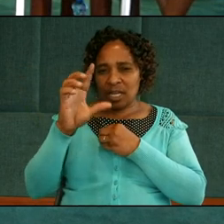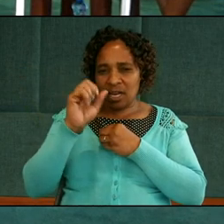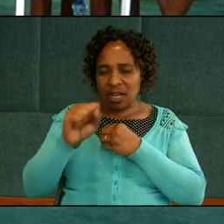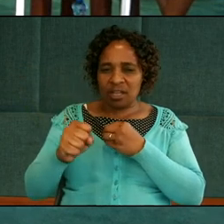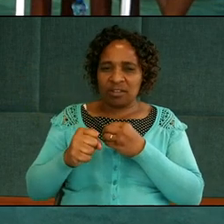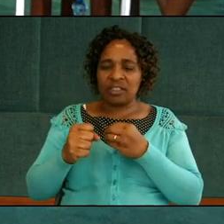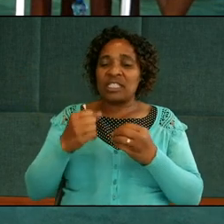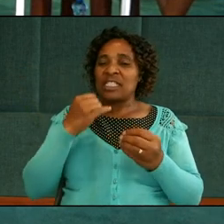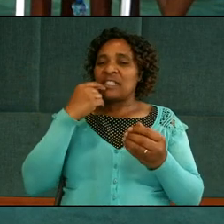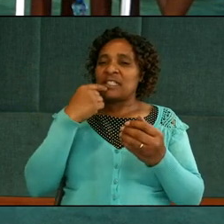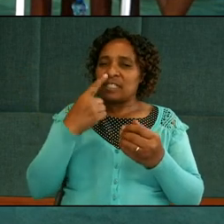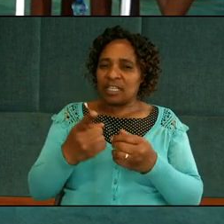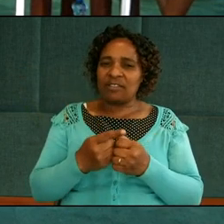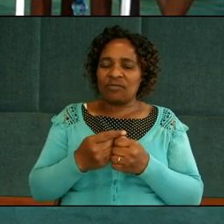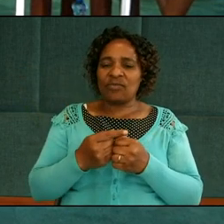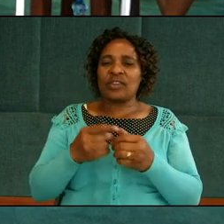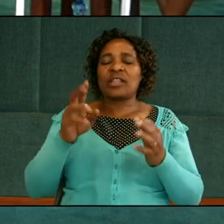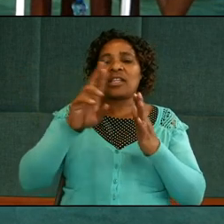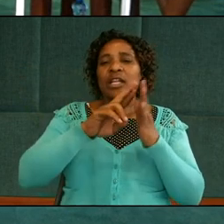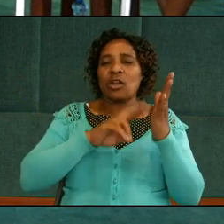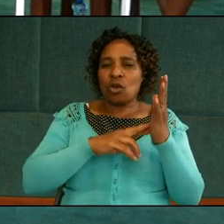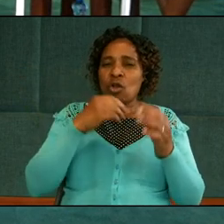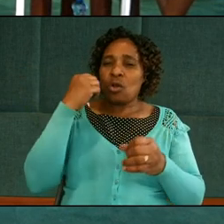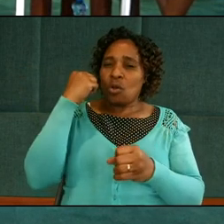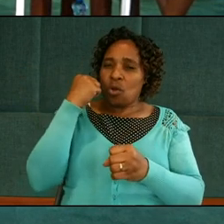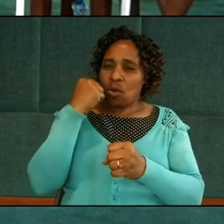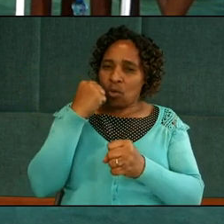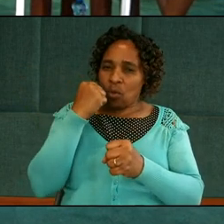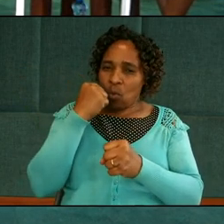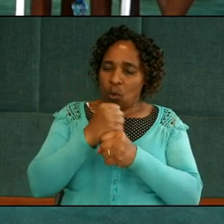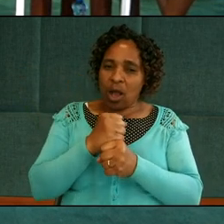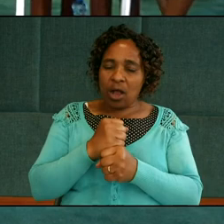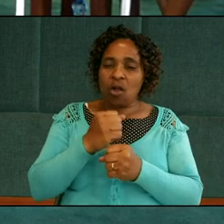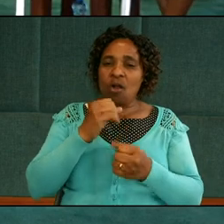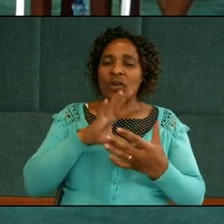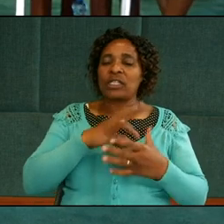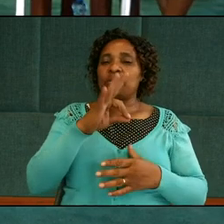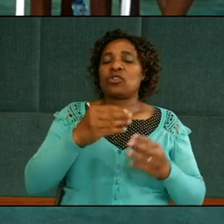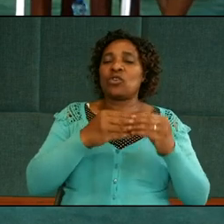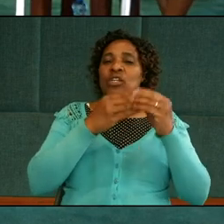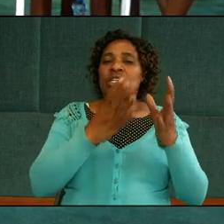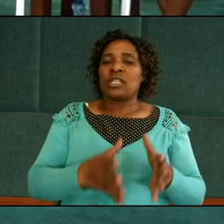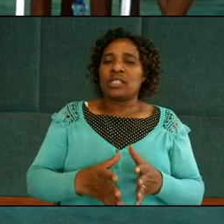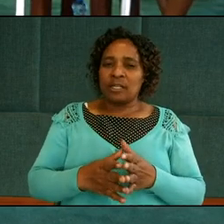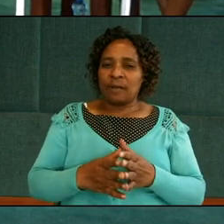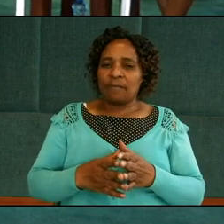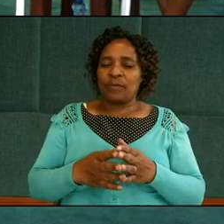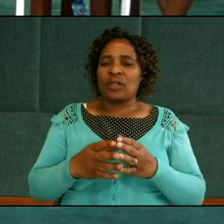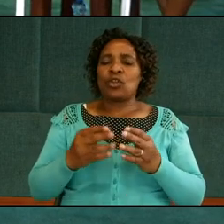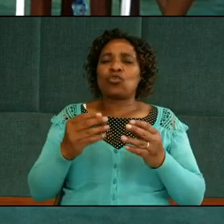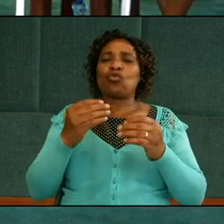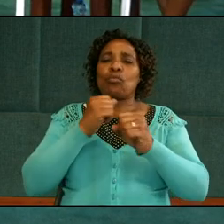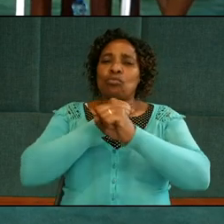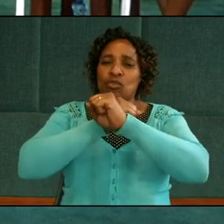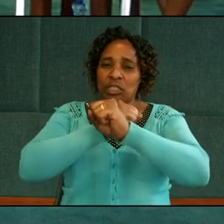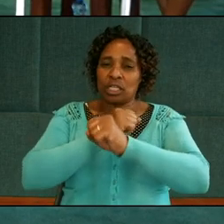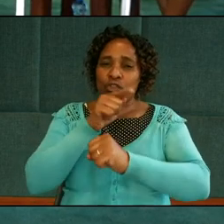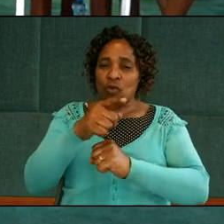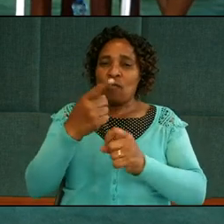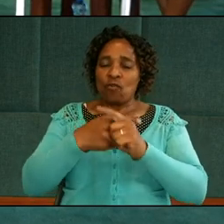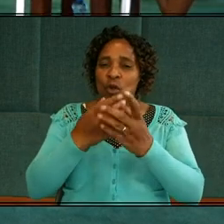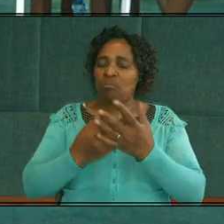Okay, I'd say the role of a spiritual leader to guide people from backsliding would